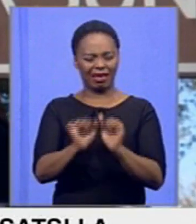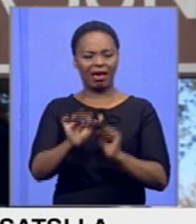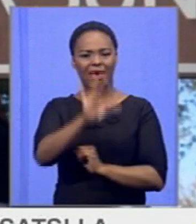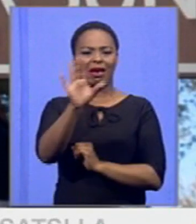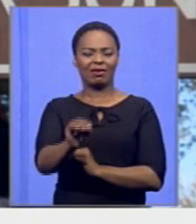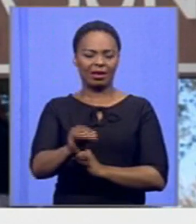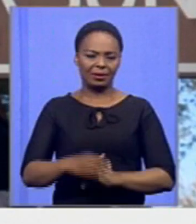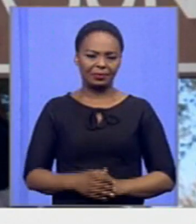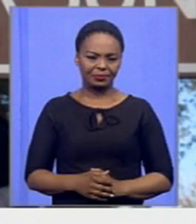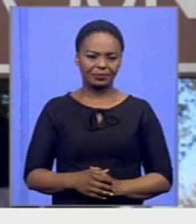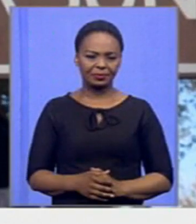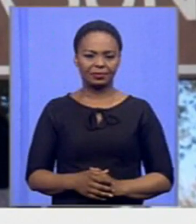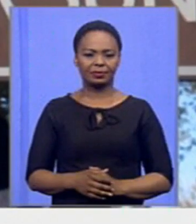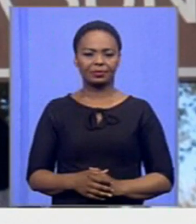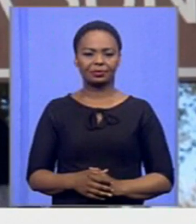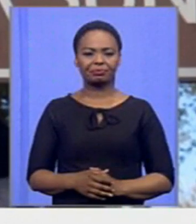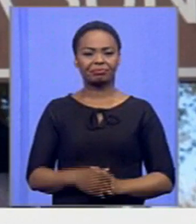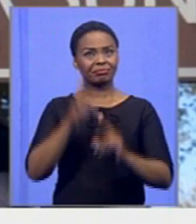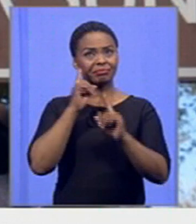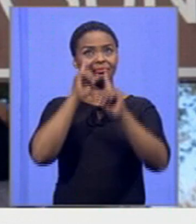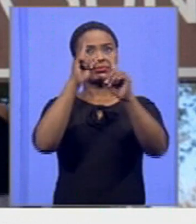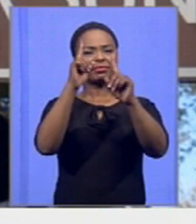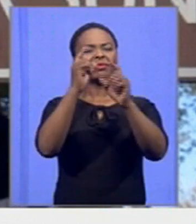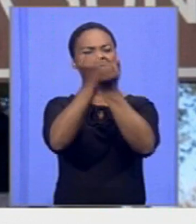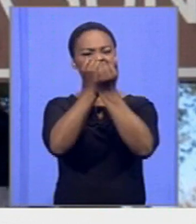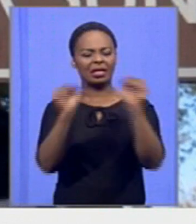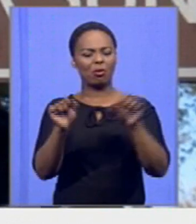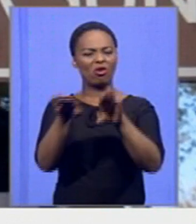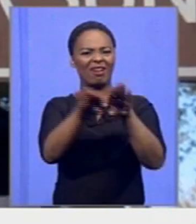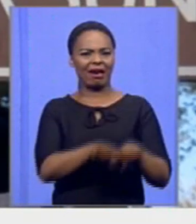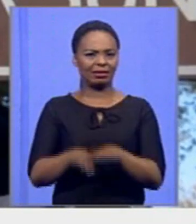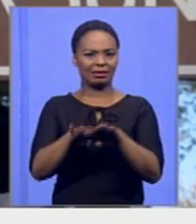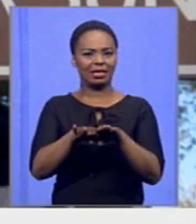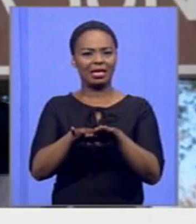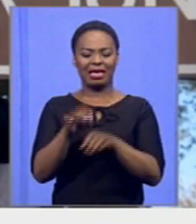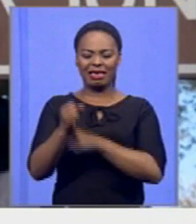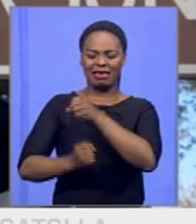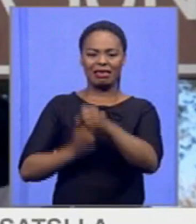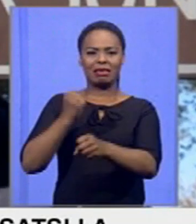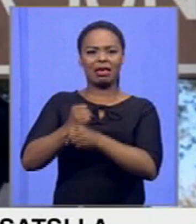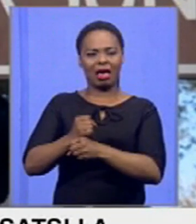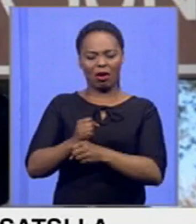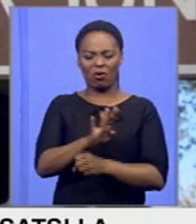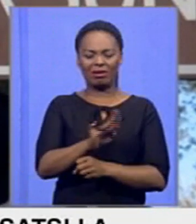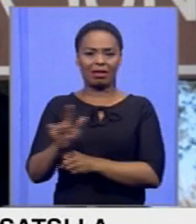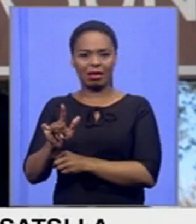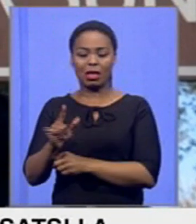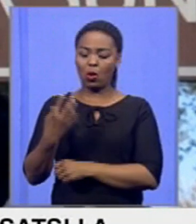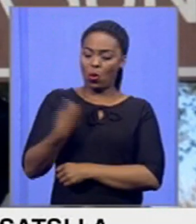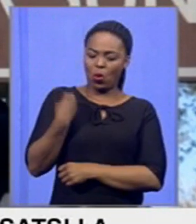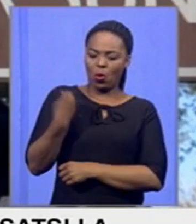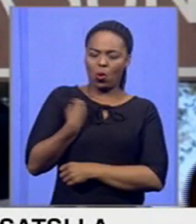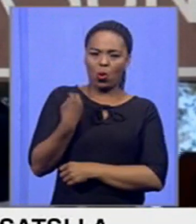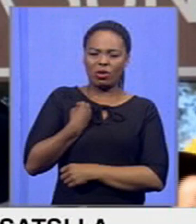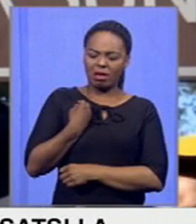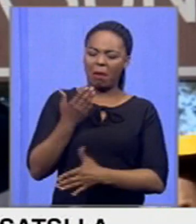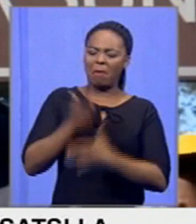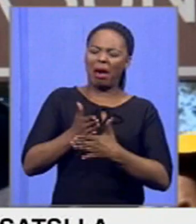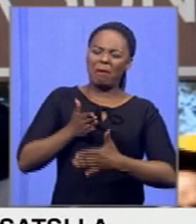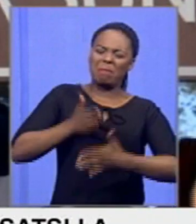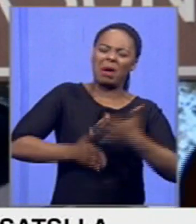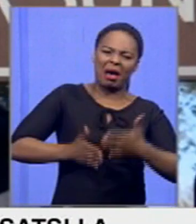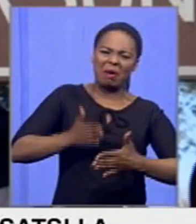30 years into democracy and about 47 years ago, young people are still unemployed as